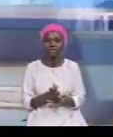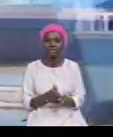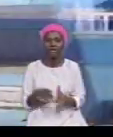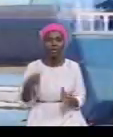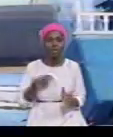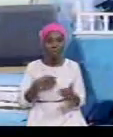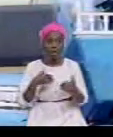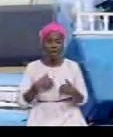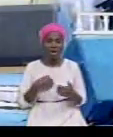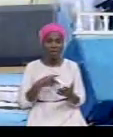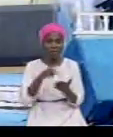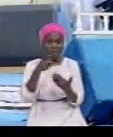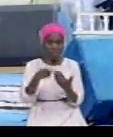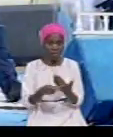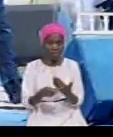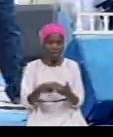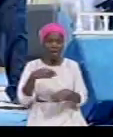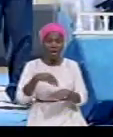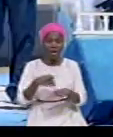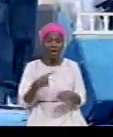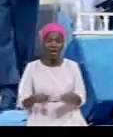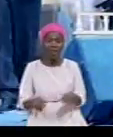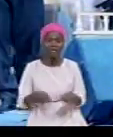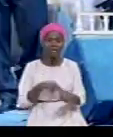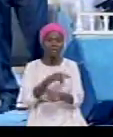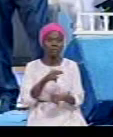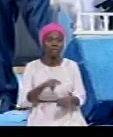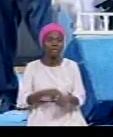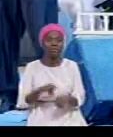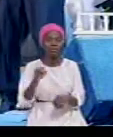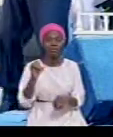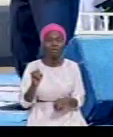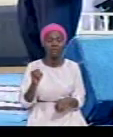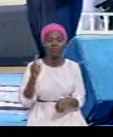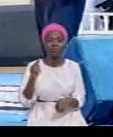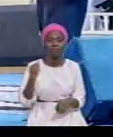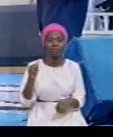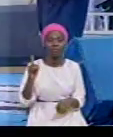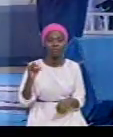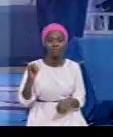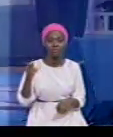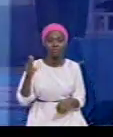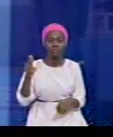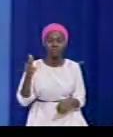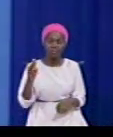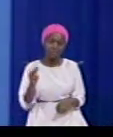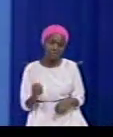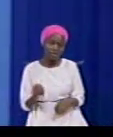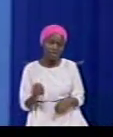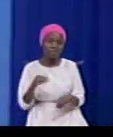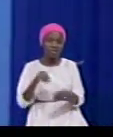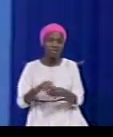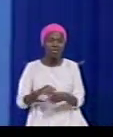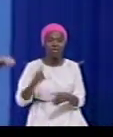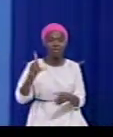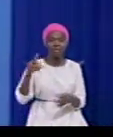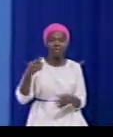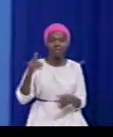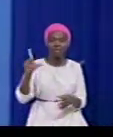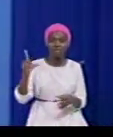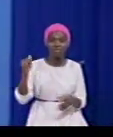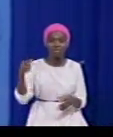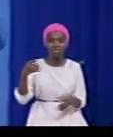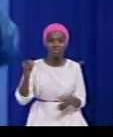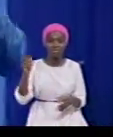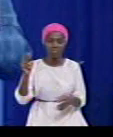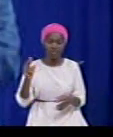the National Stadium in Lagos some years ago. And, people came from all over. Some were blind, some were